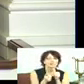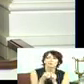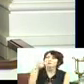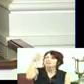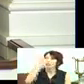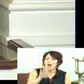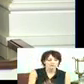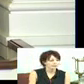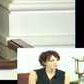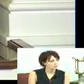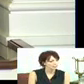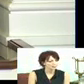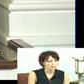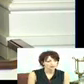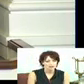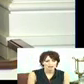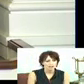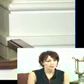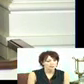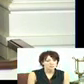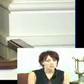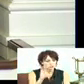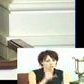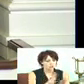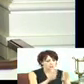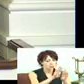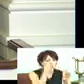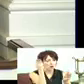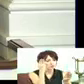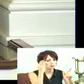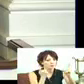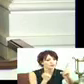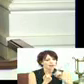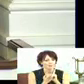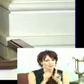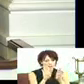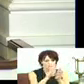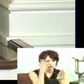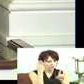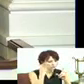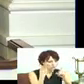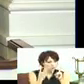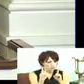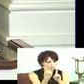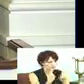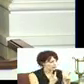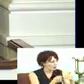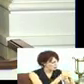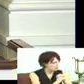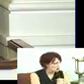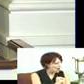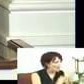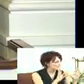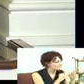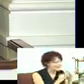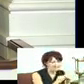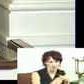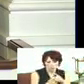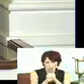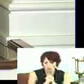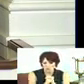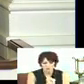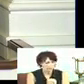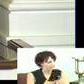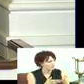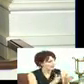our church every time the doors were open, at every worship service, at every prayer meeting, at every